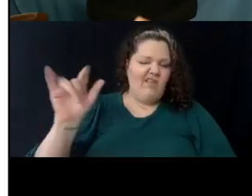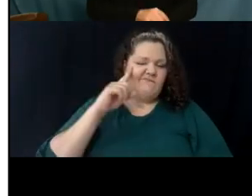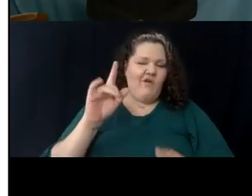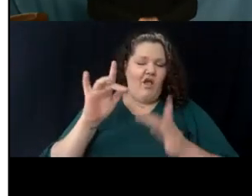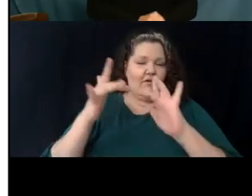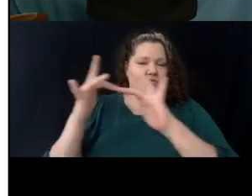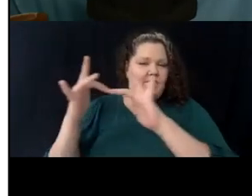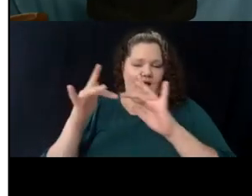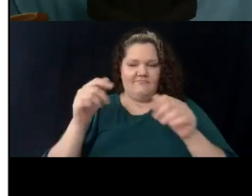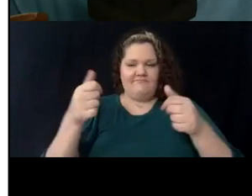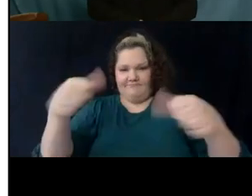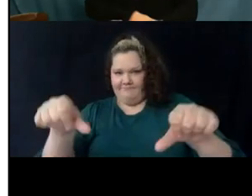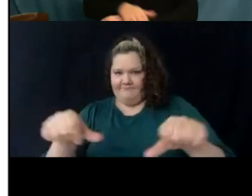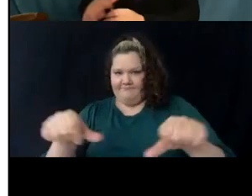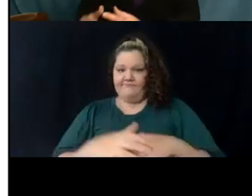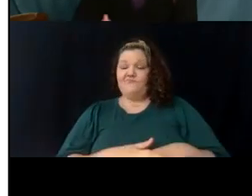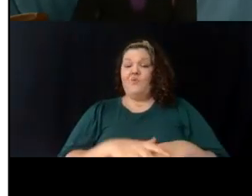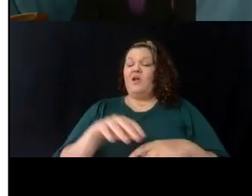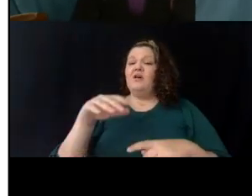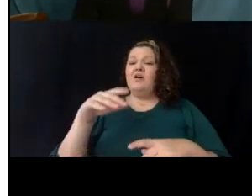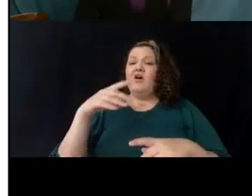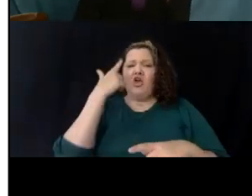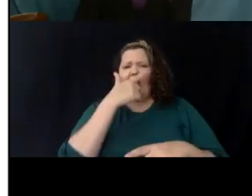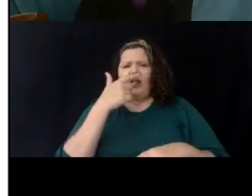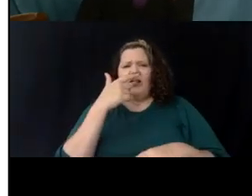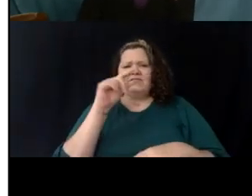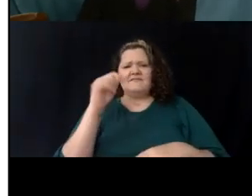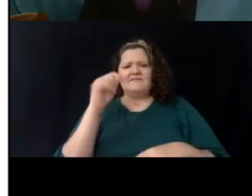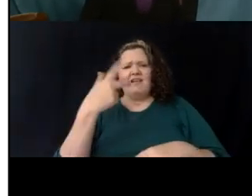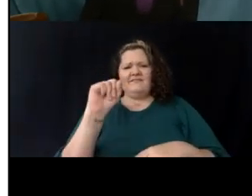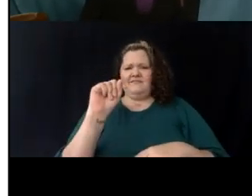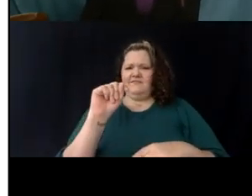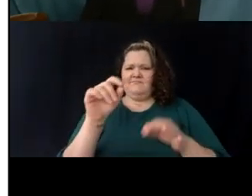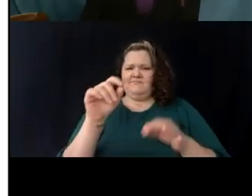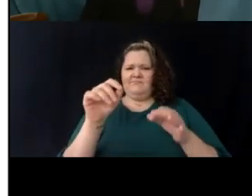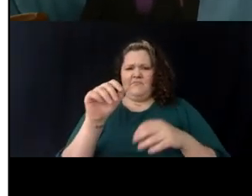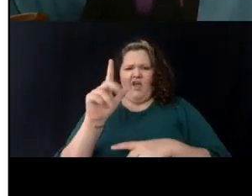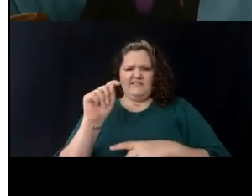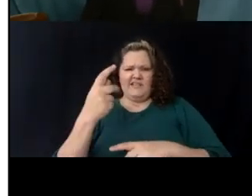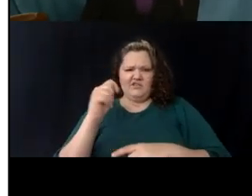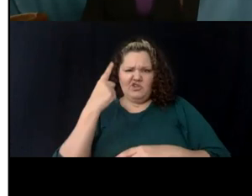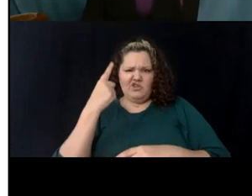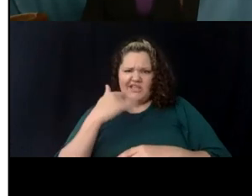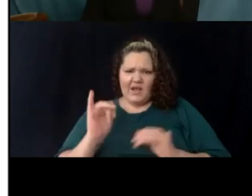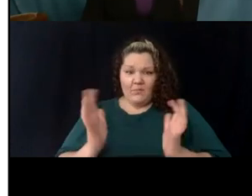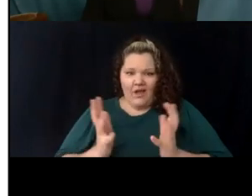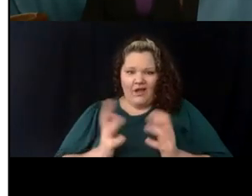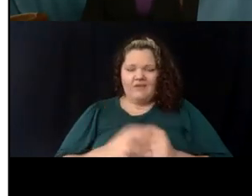Often in HTML, there's a way to add a description sort of in the back end behind a photo.